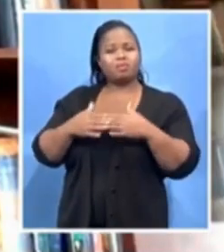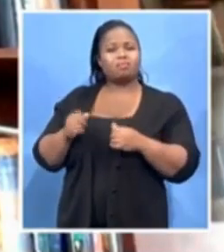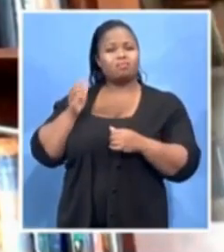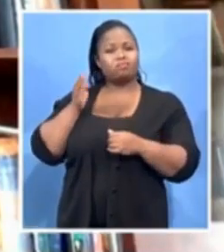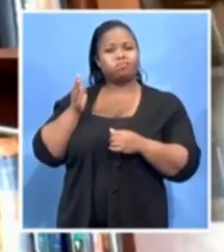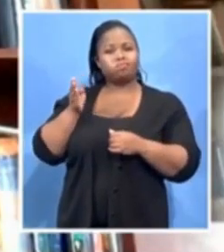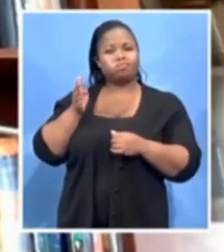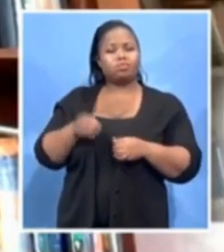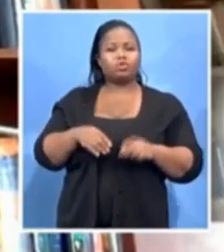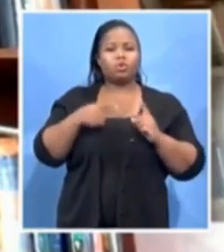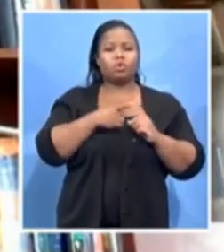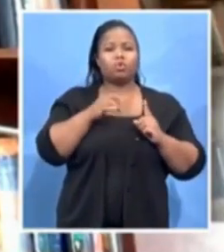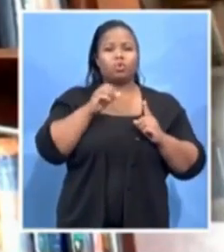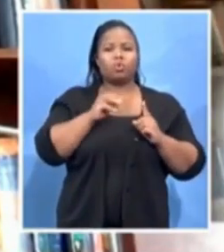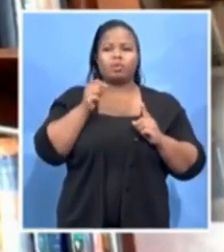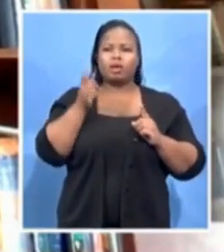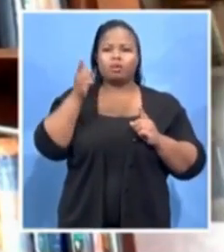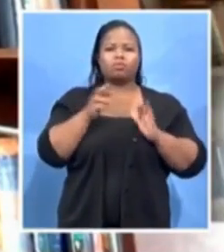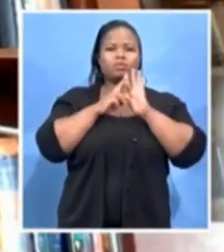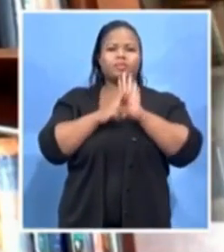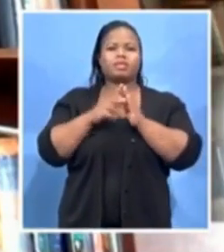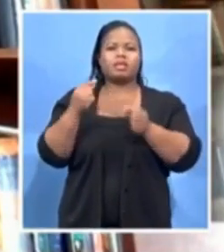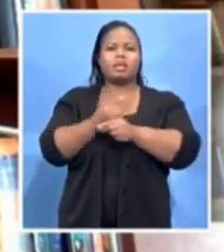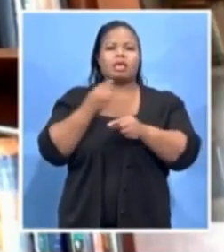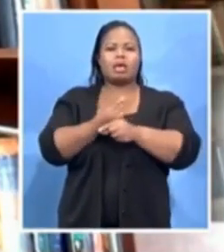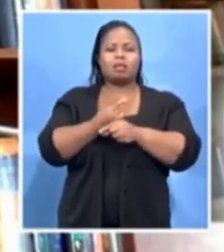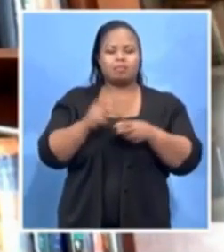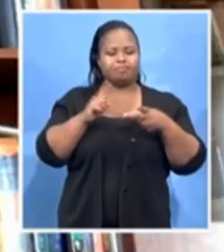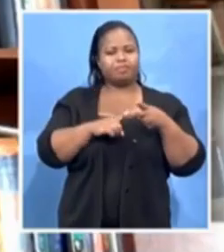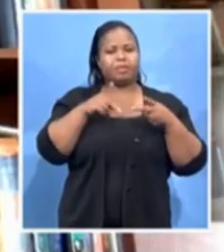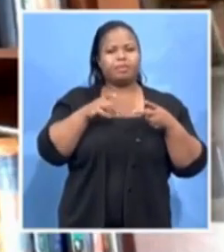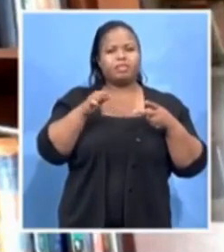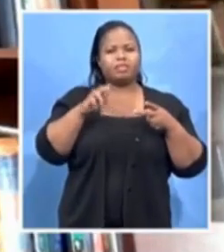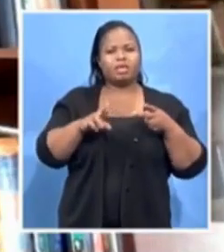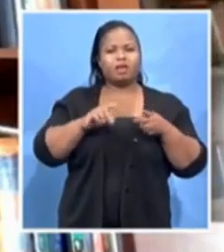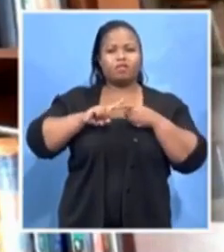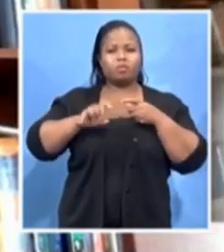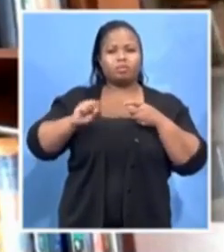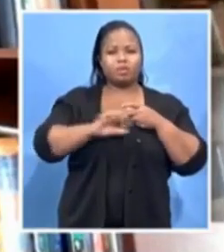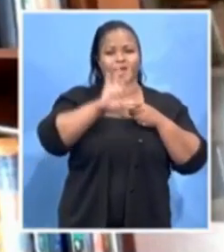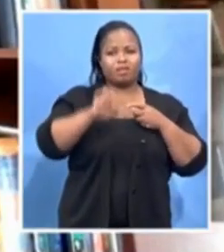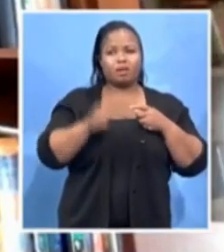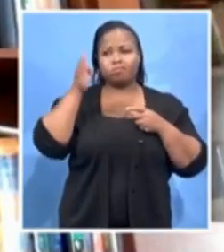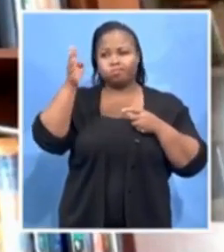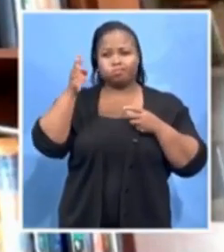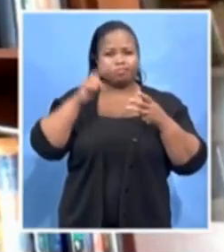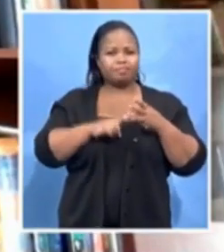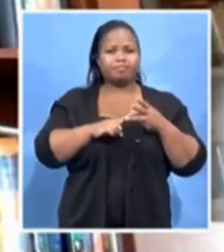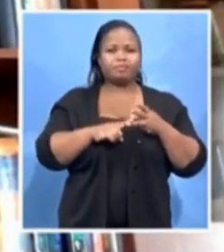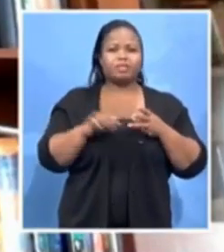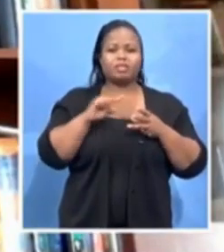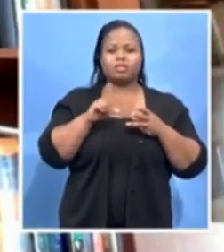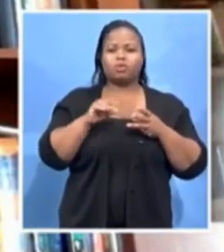meeting. Peter Abrahams was present from South Africa. Hastings Ngwazi Kamuzubanda was present from